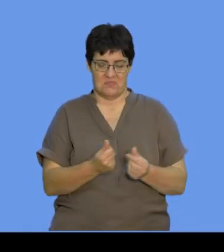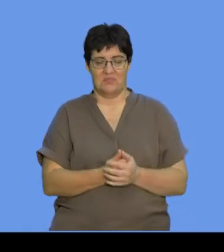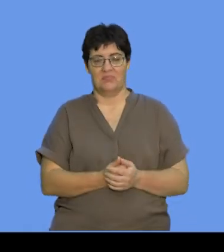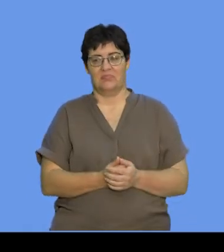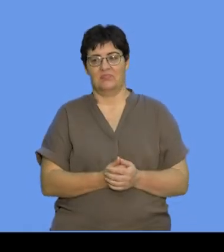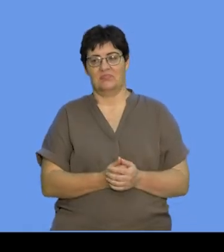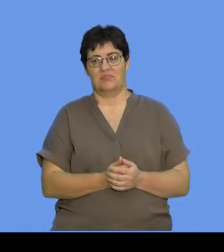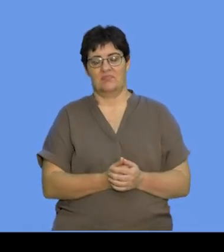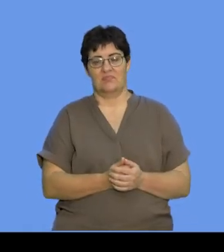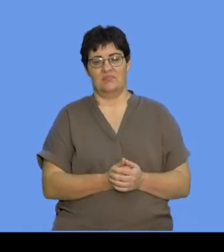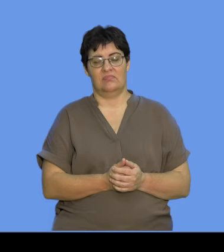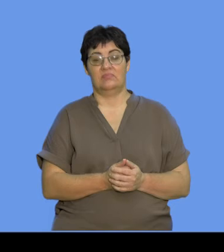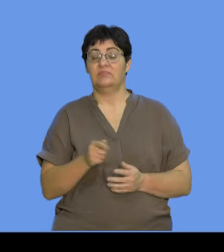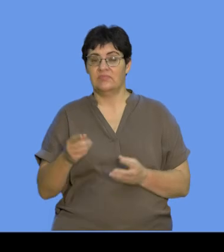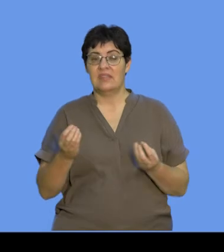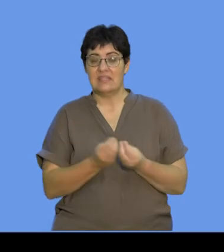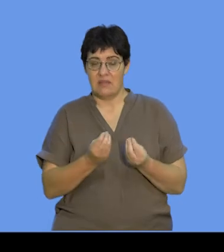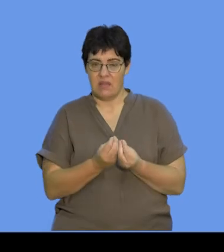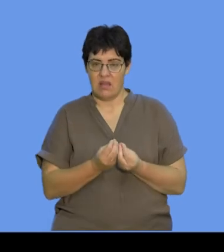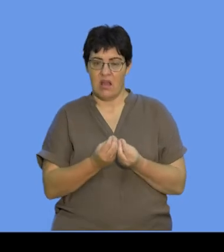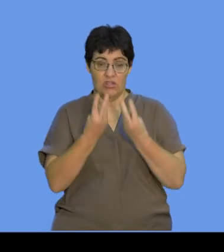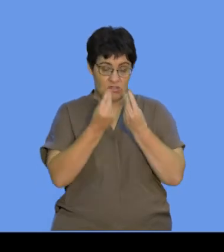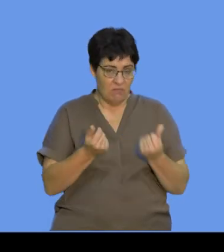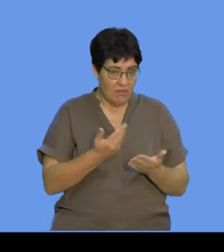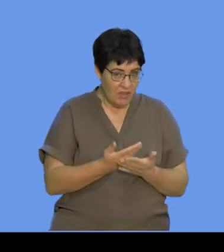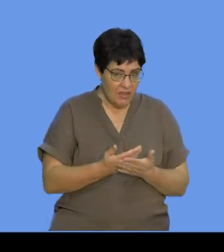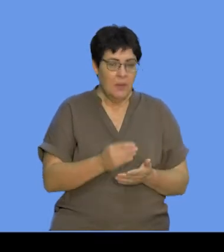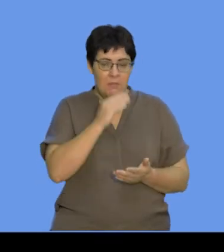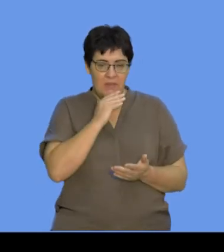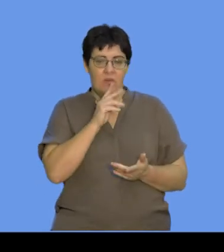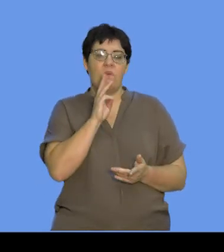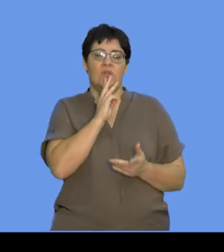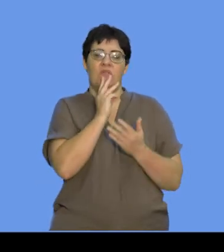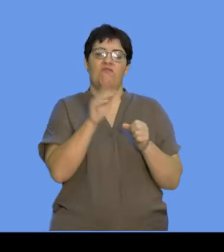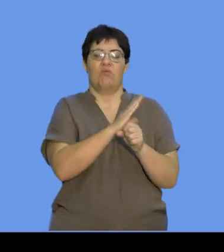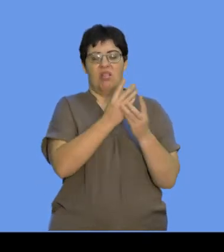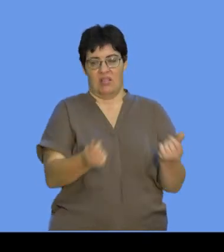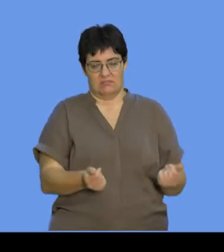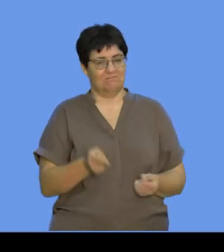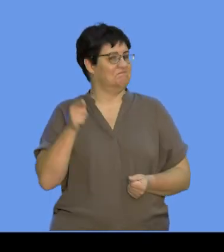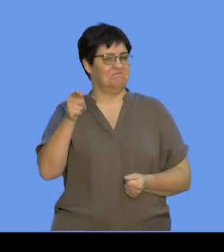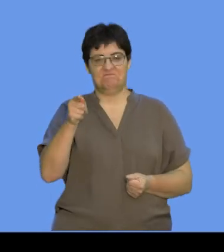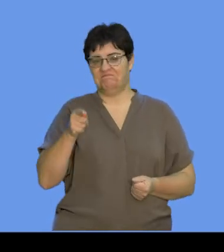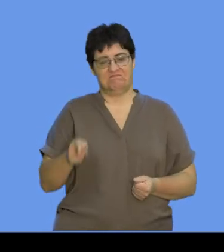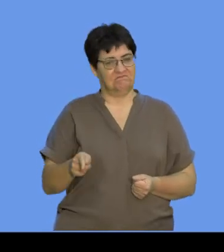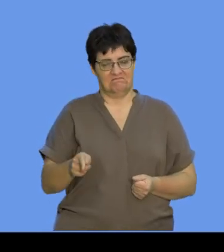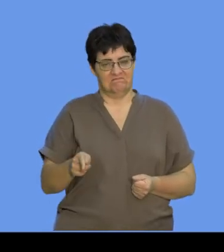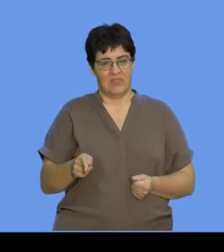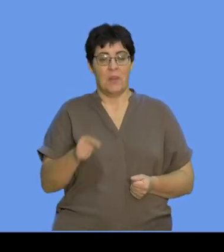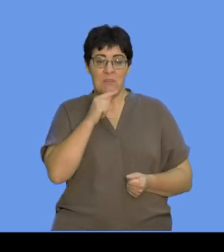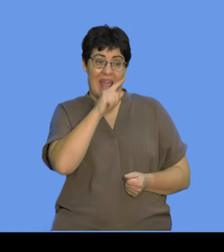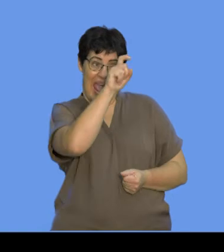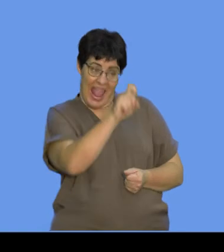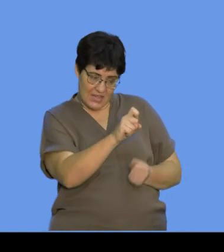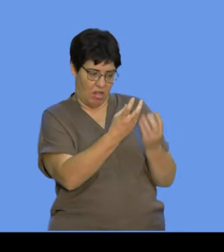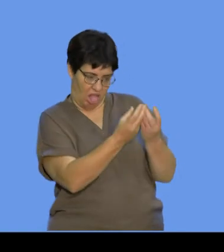on their solubility. So if something is soluble, it means it dissolves completely. Now we're told that X dissolves completely